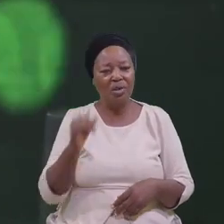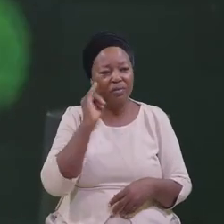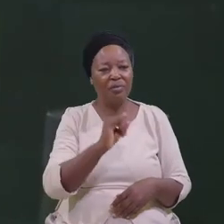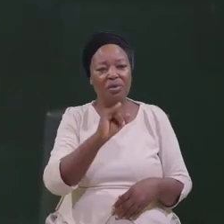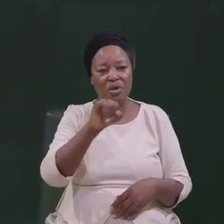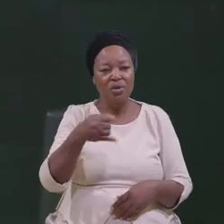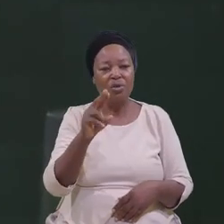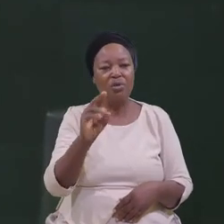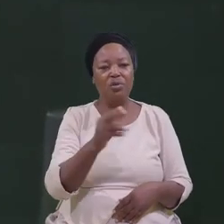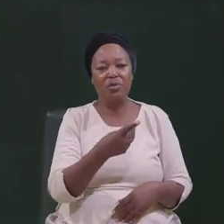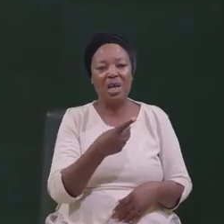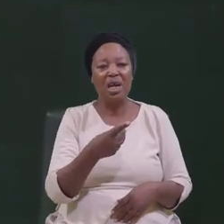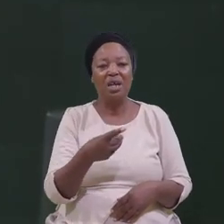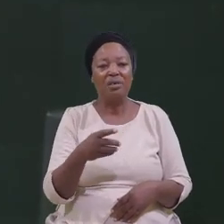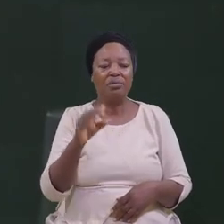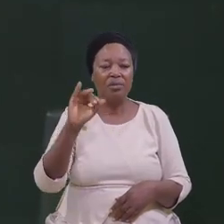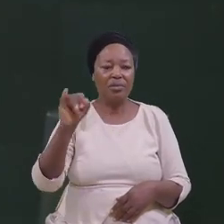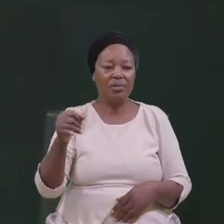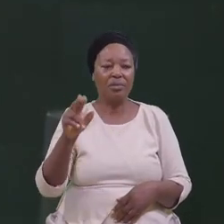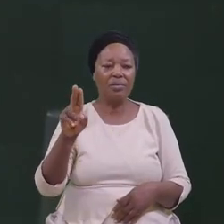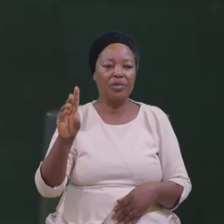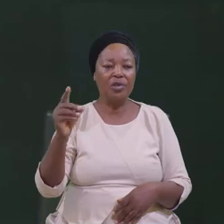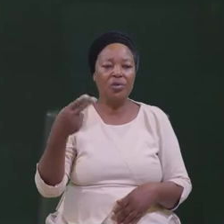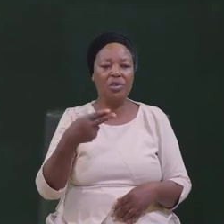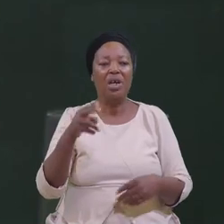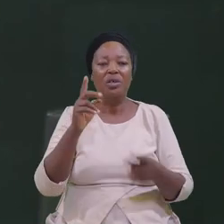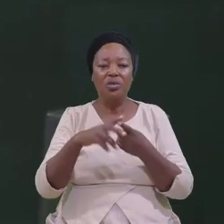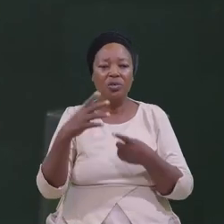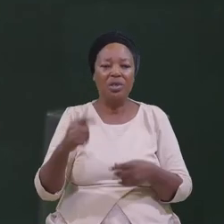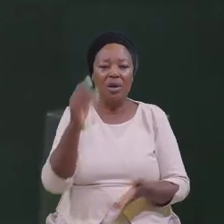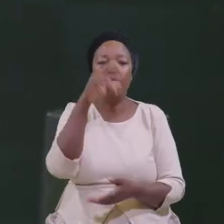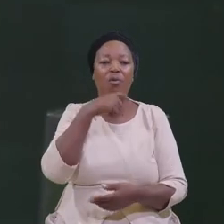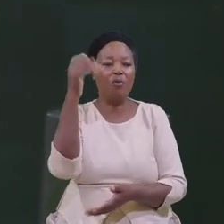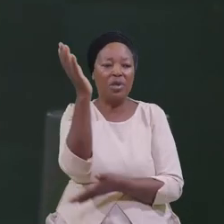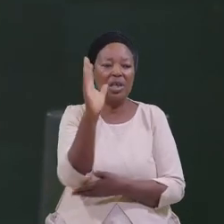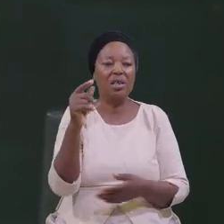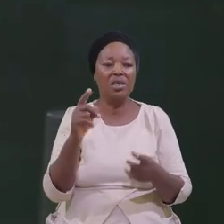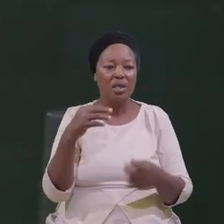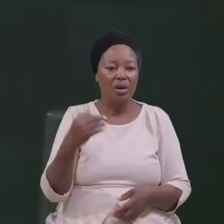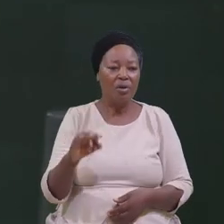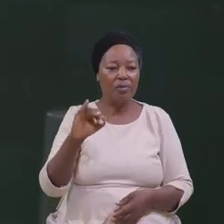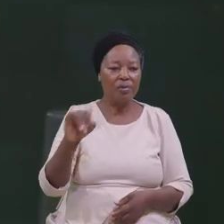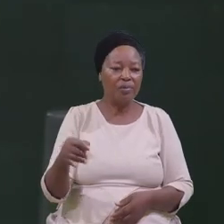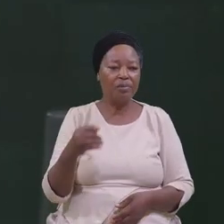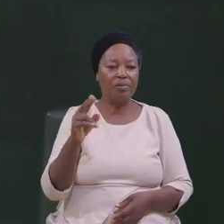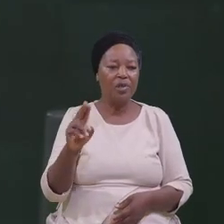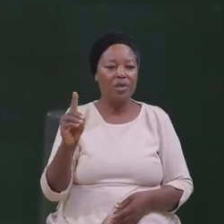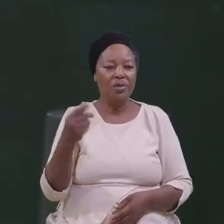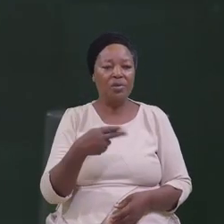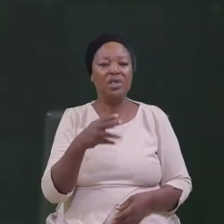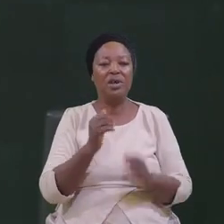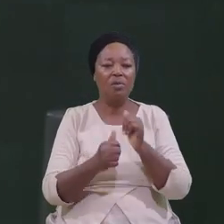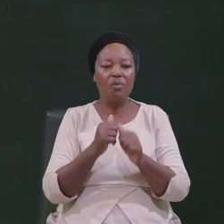Judah, which lies to the south of Arad. and they went and